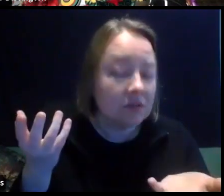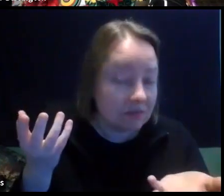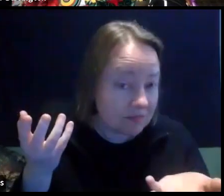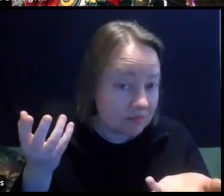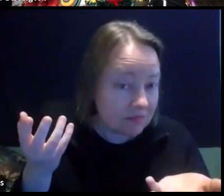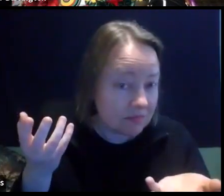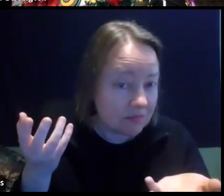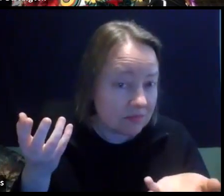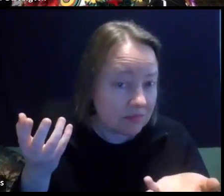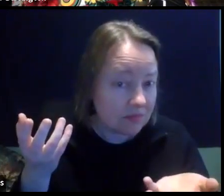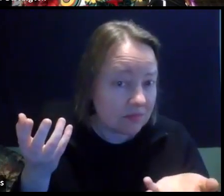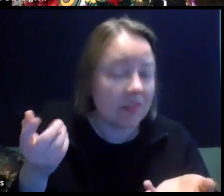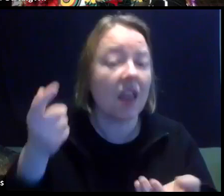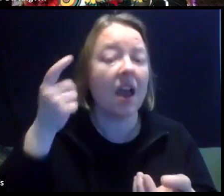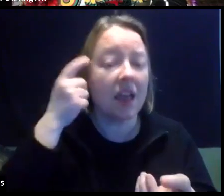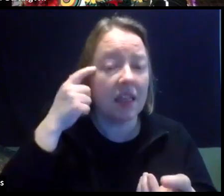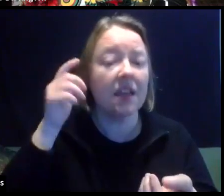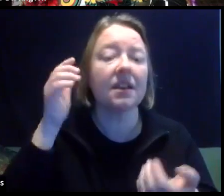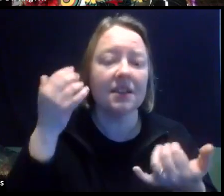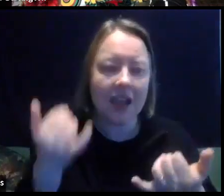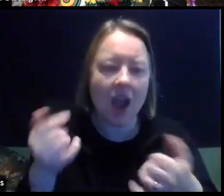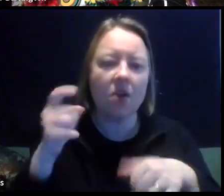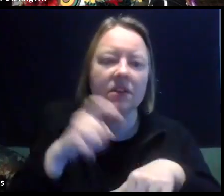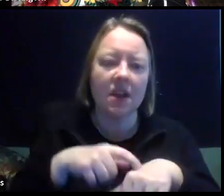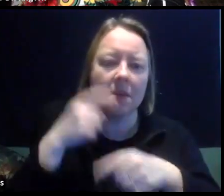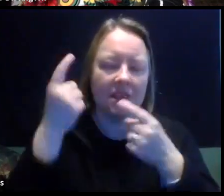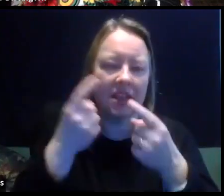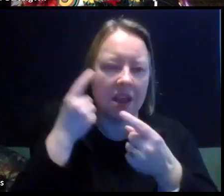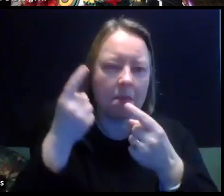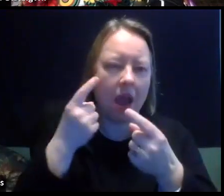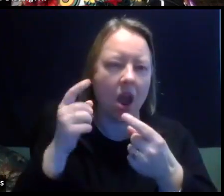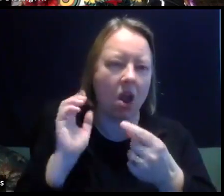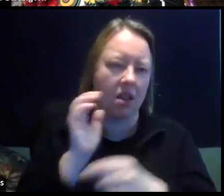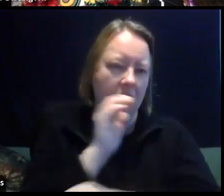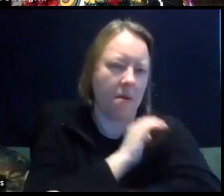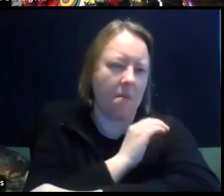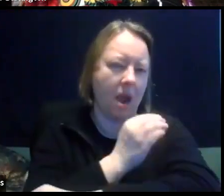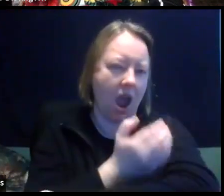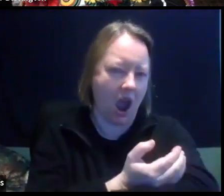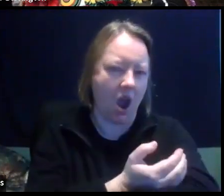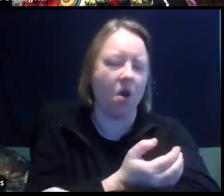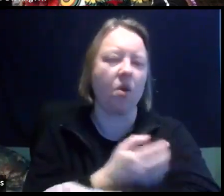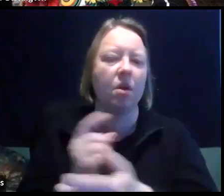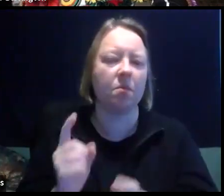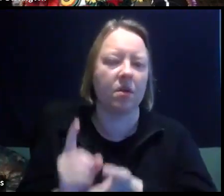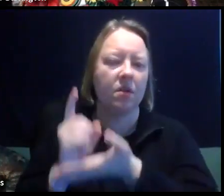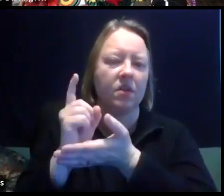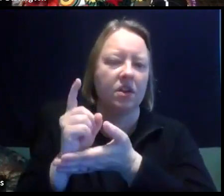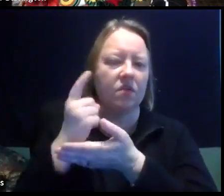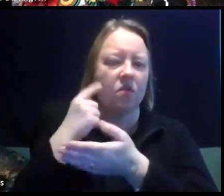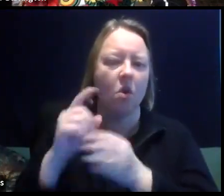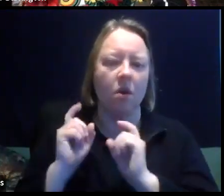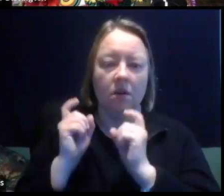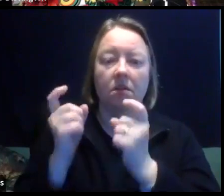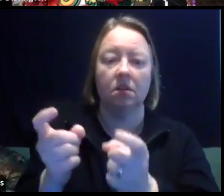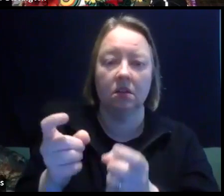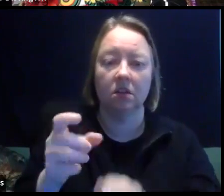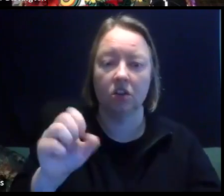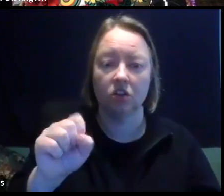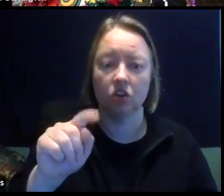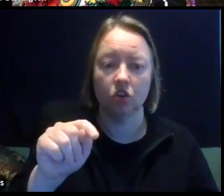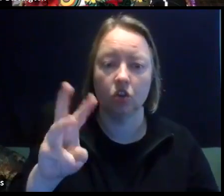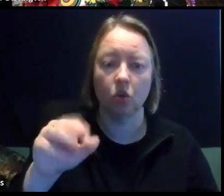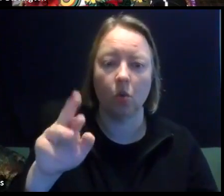this is a time to really think about the stewardship of power and privilege that occurs at varying levels,